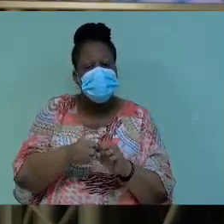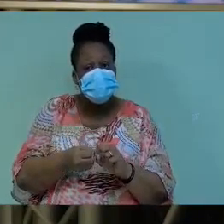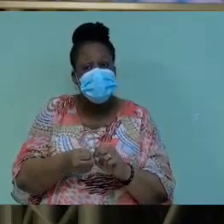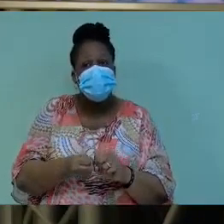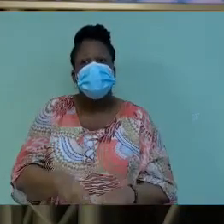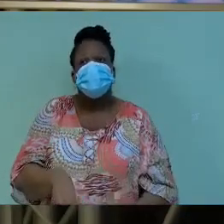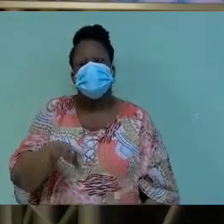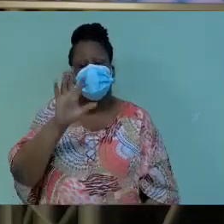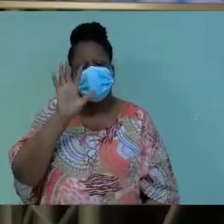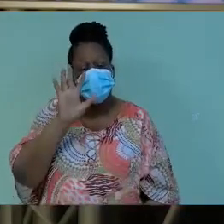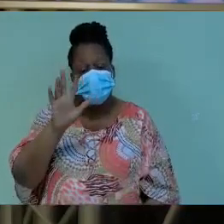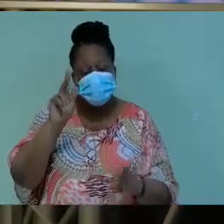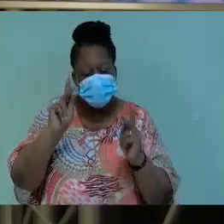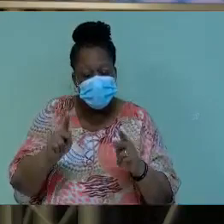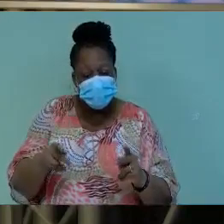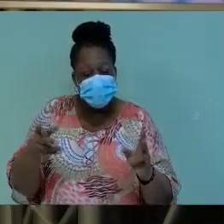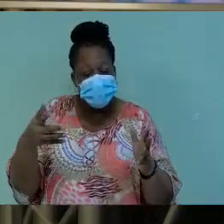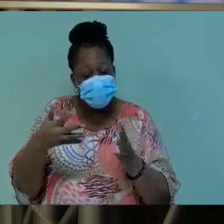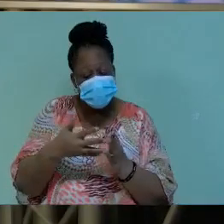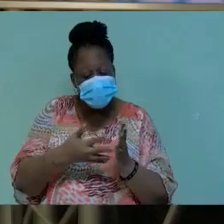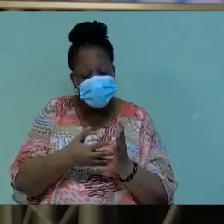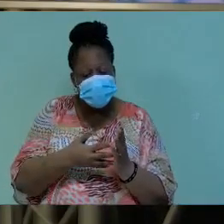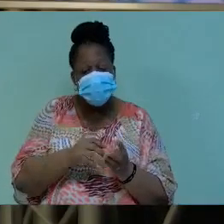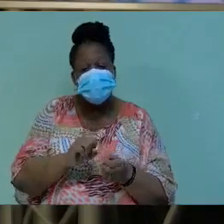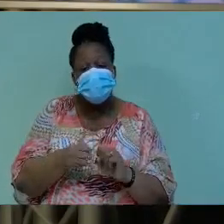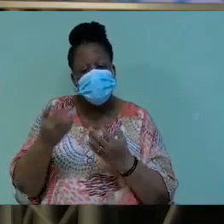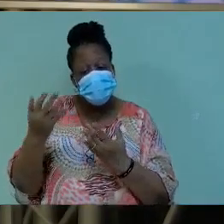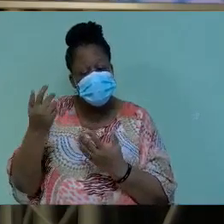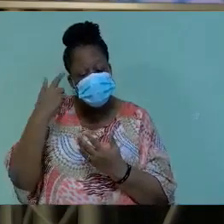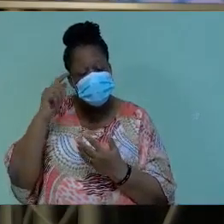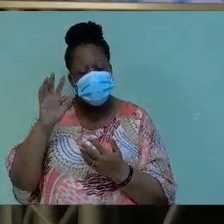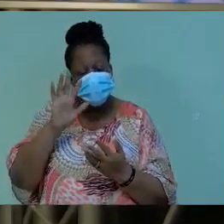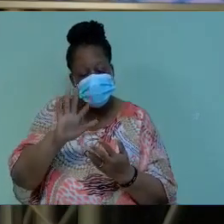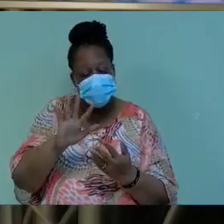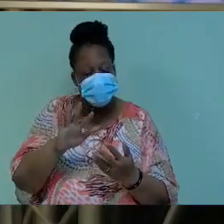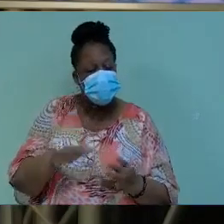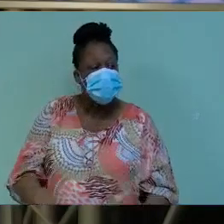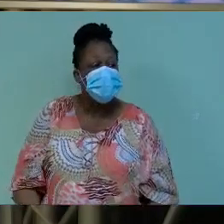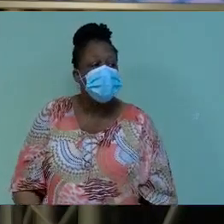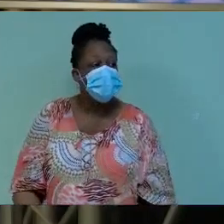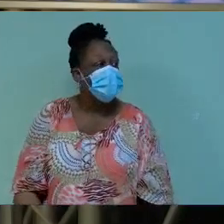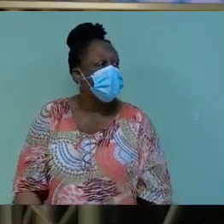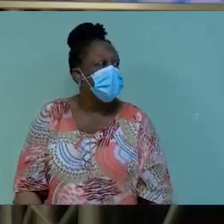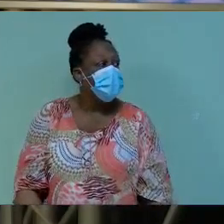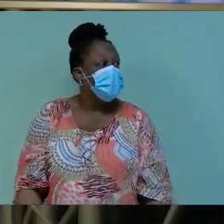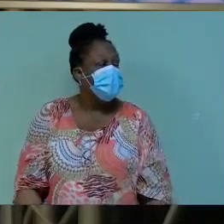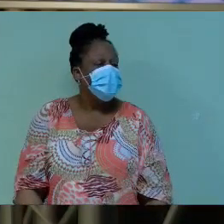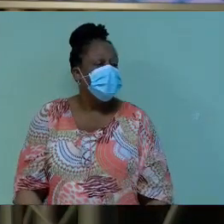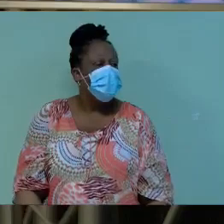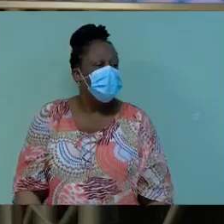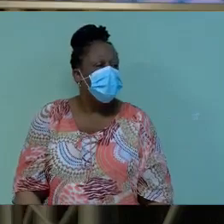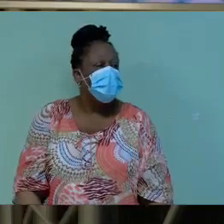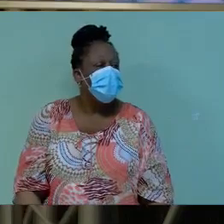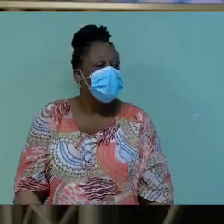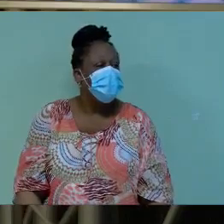And so we are waiting the results. The other question speaks to,